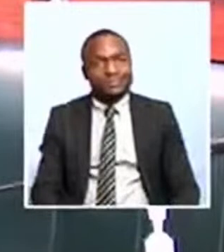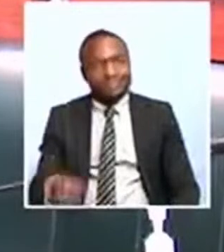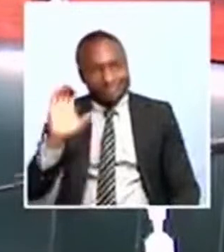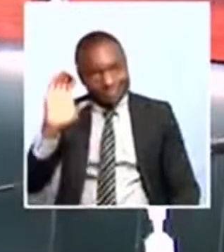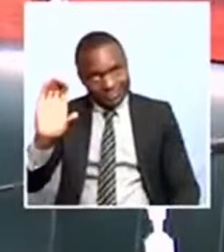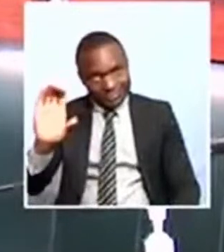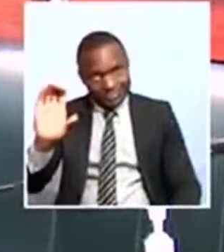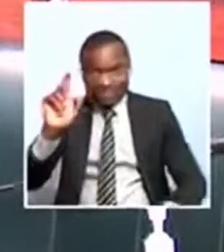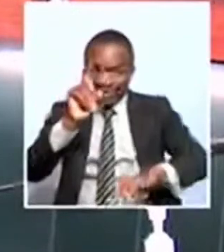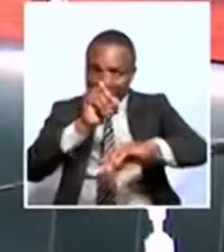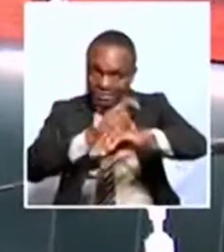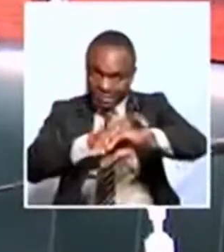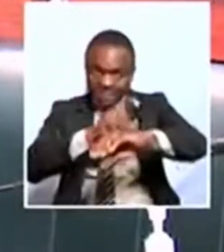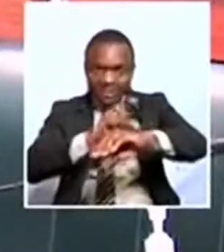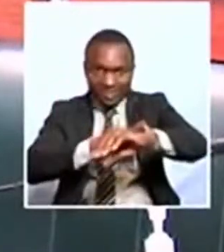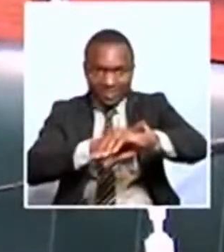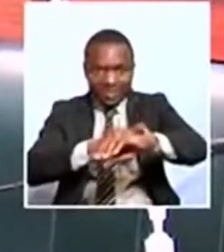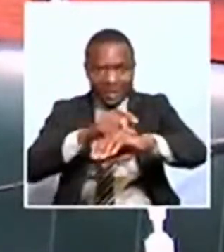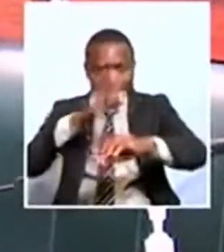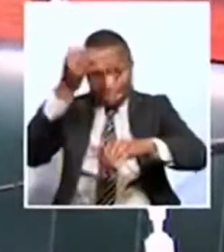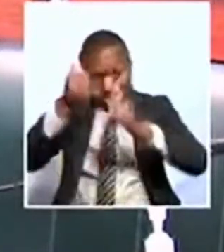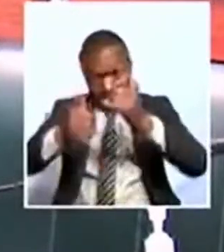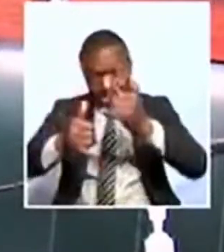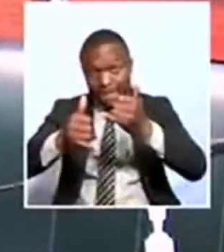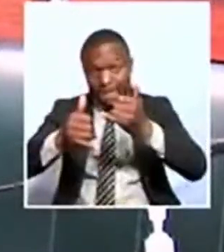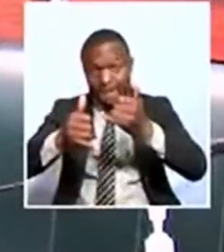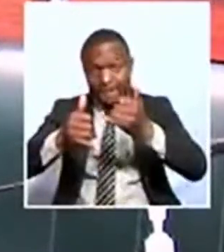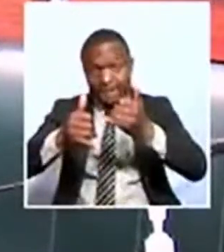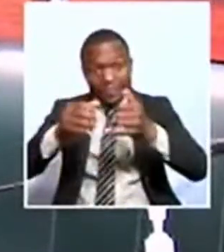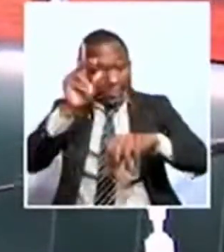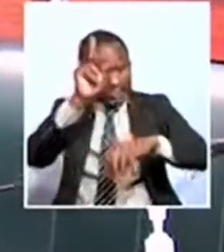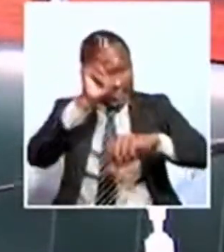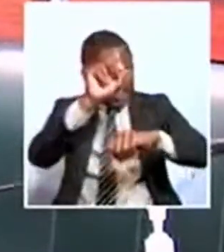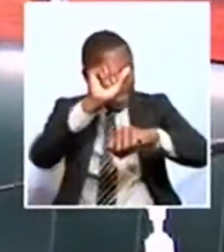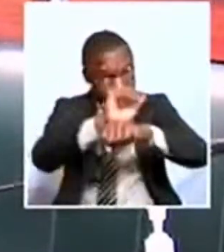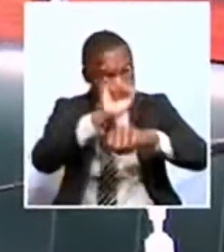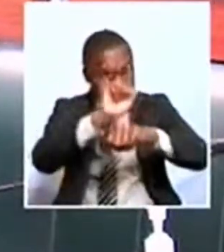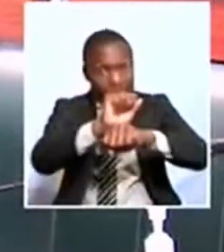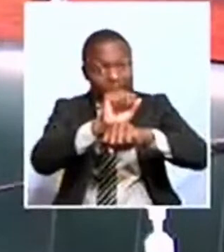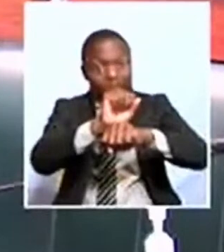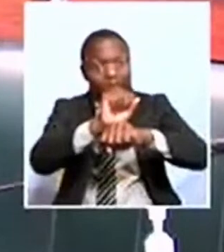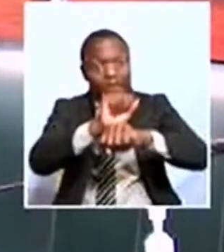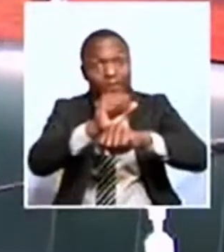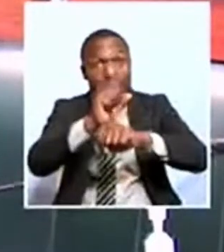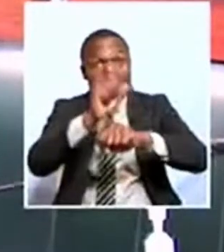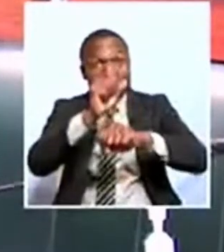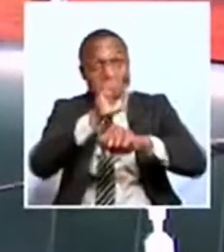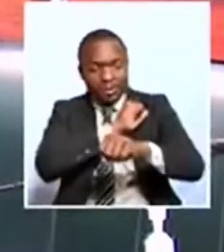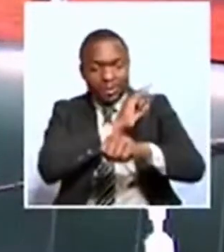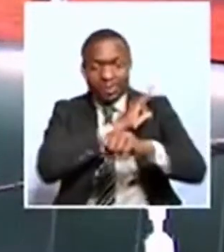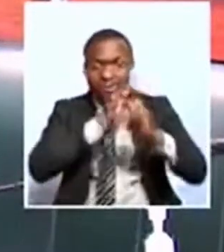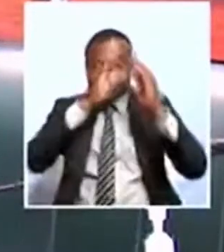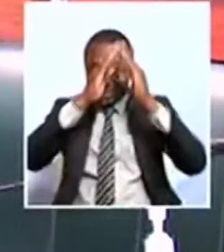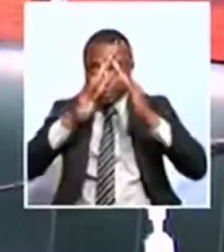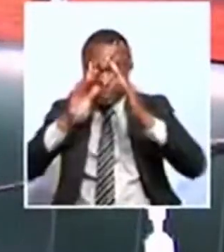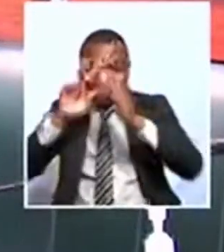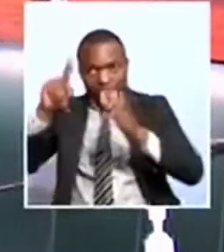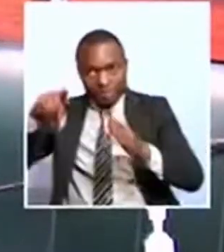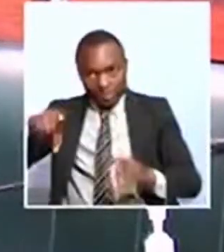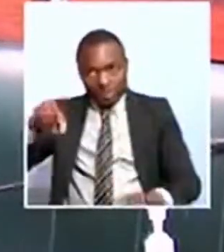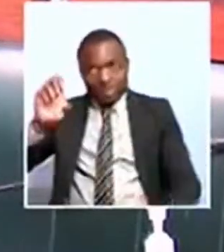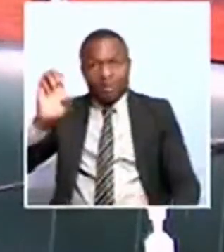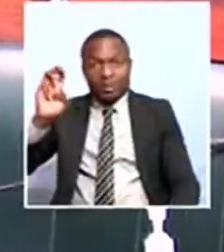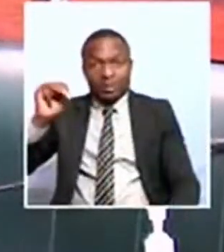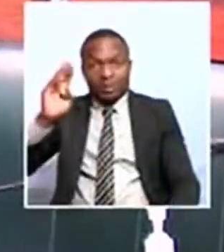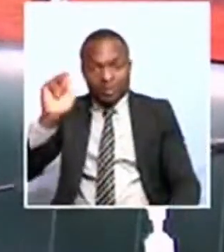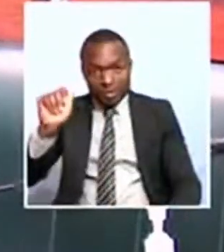C, the time frame for the completion of the outstanding works for staff houses for Pemba Town Council